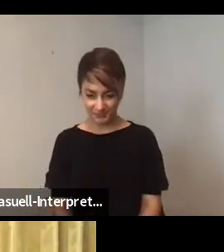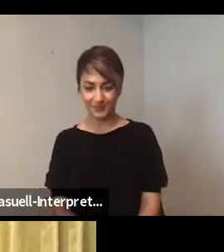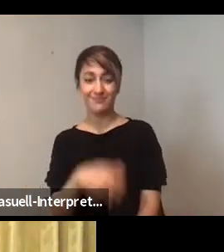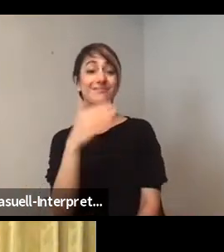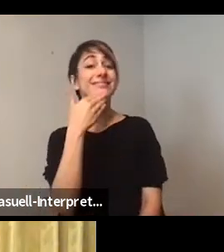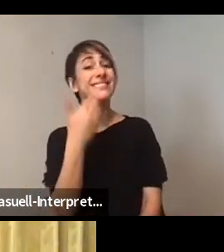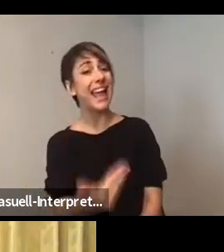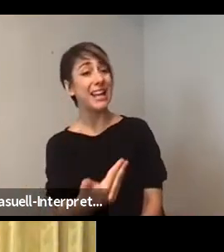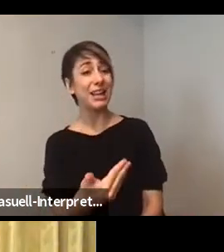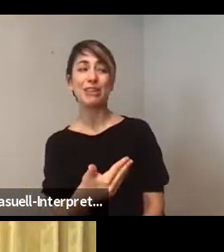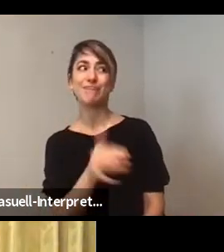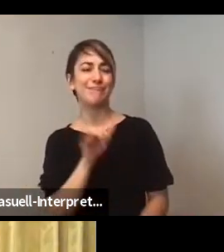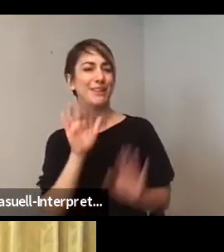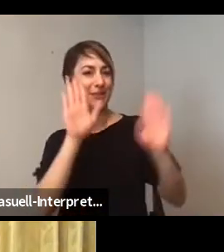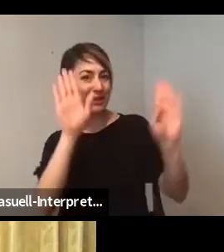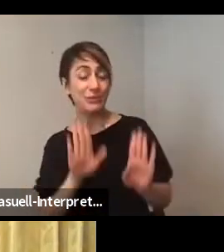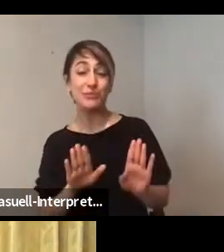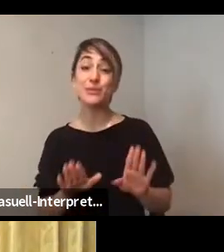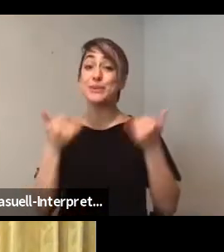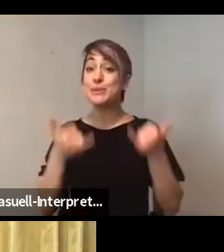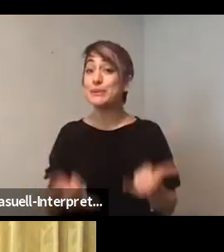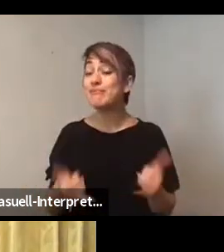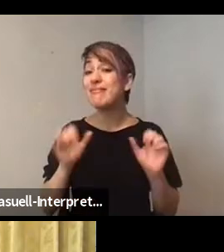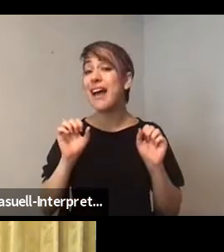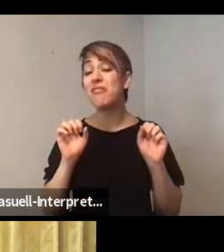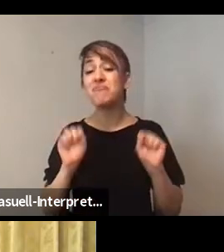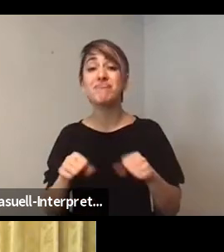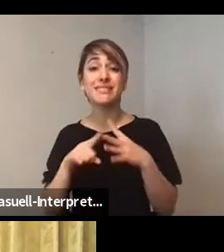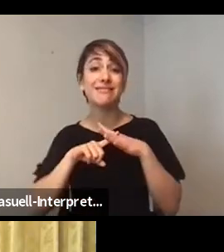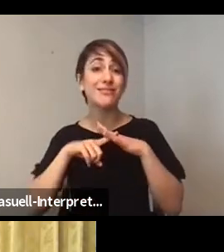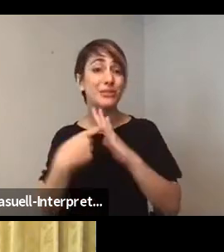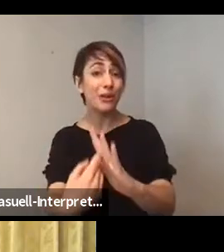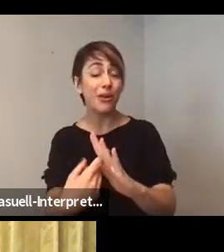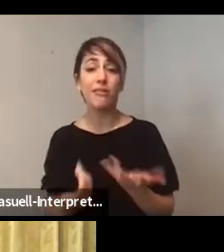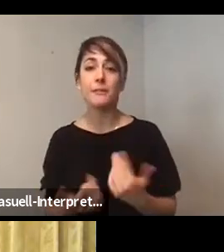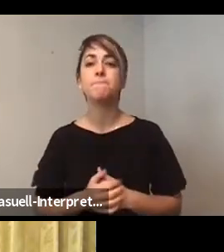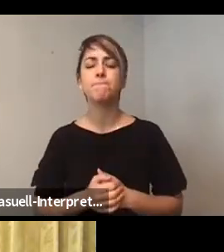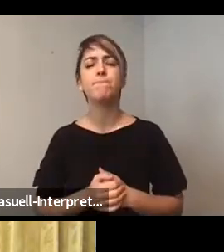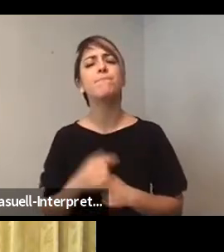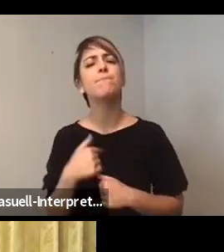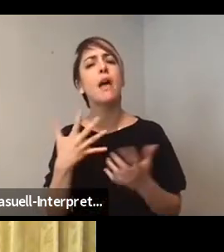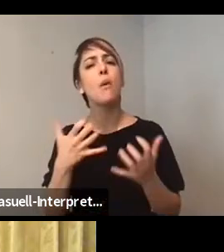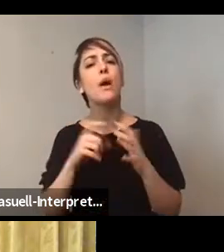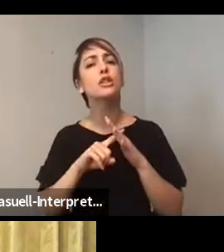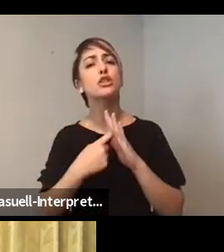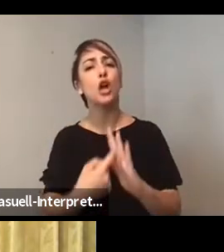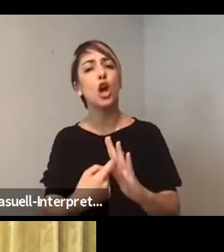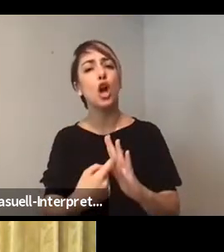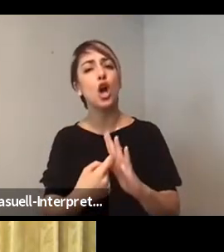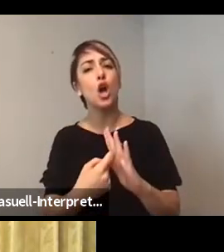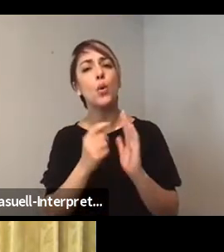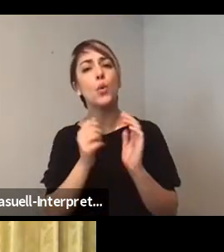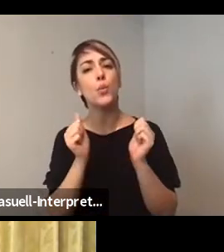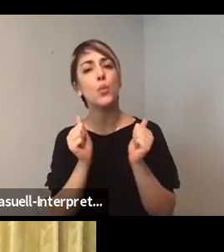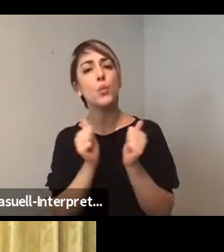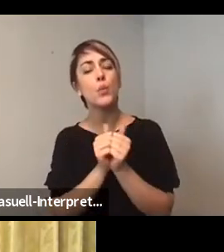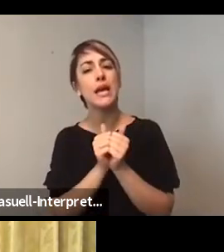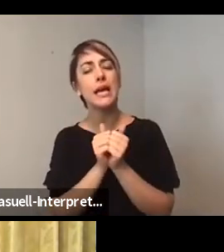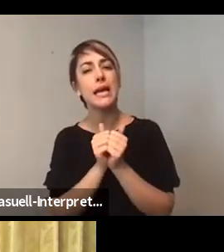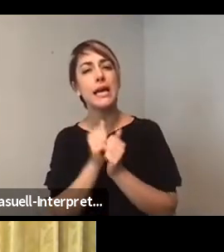super. Now we can start. And I want to start actually with something that came